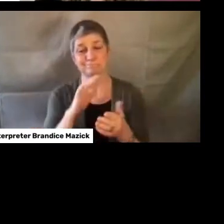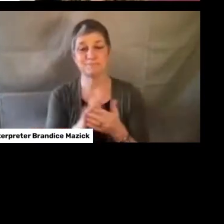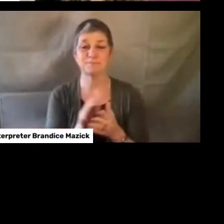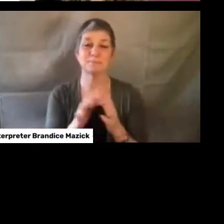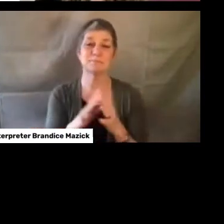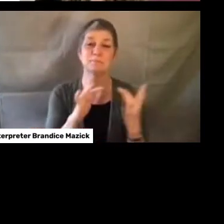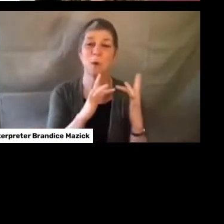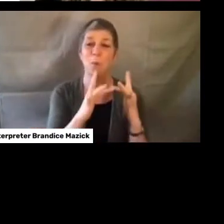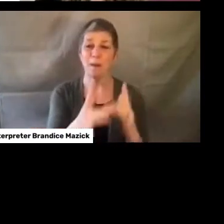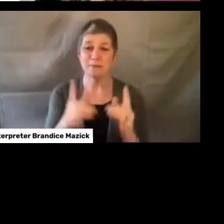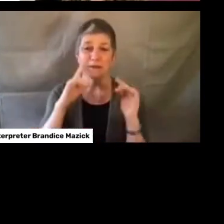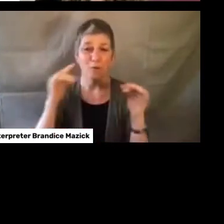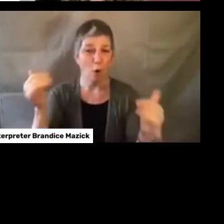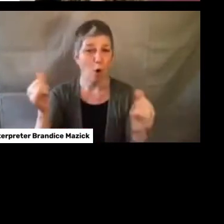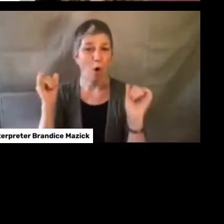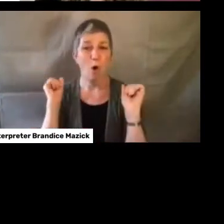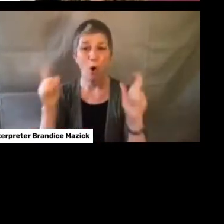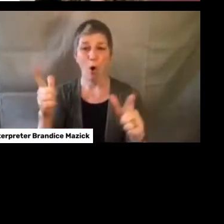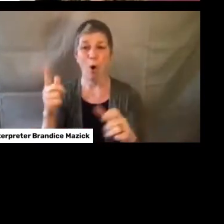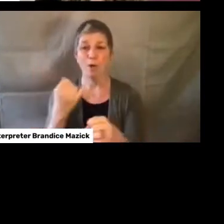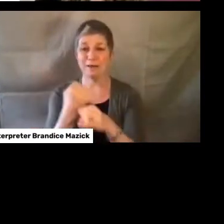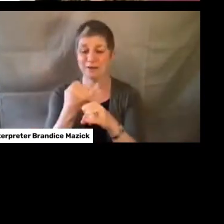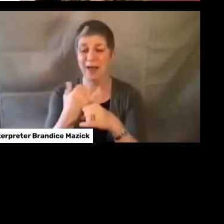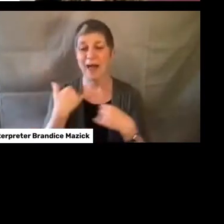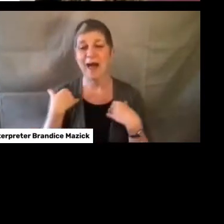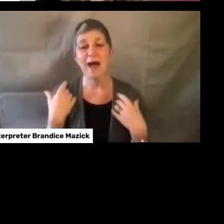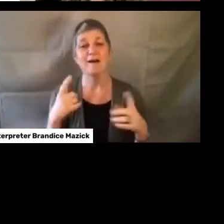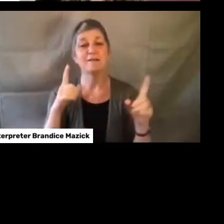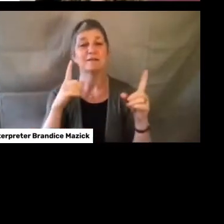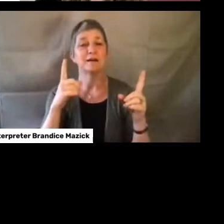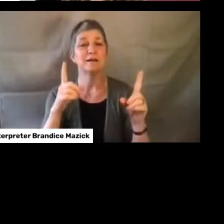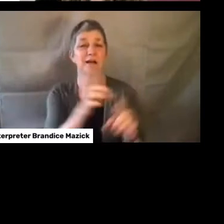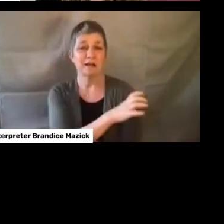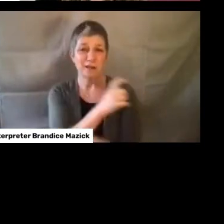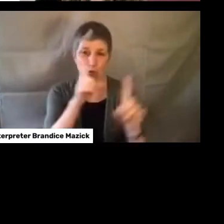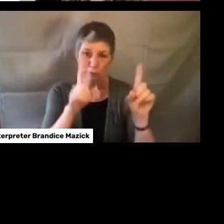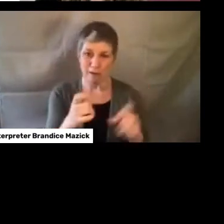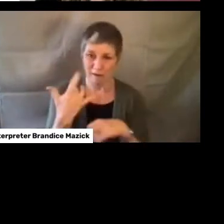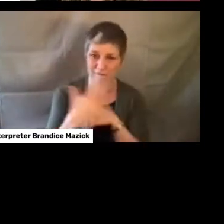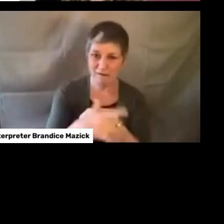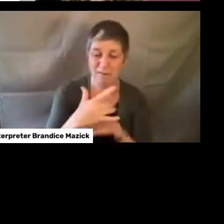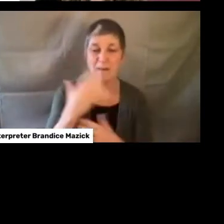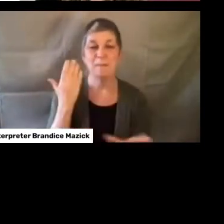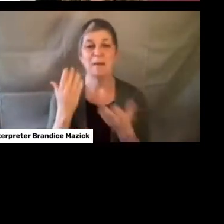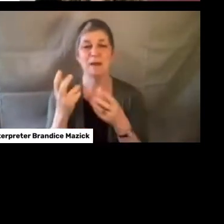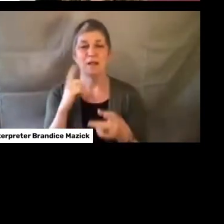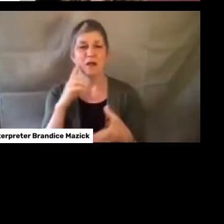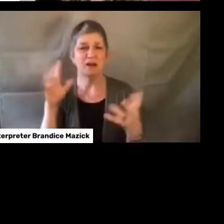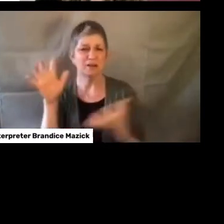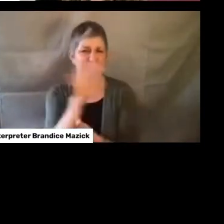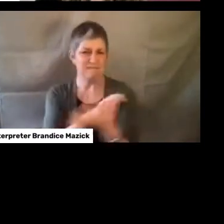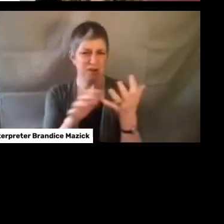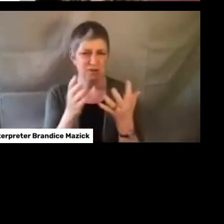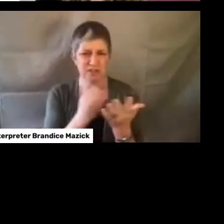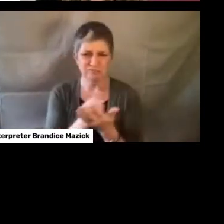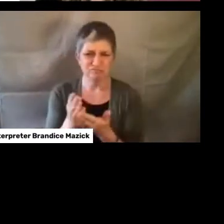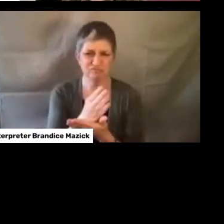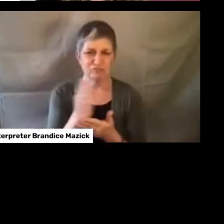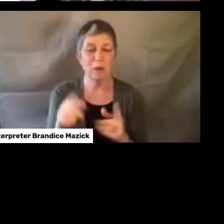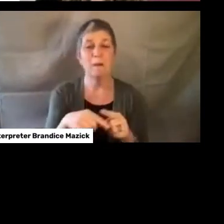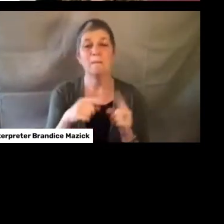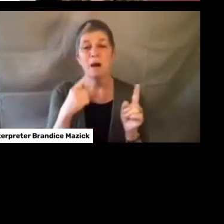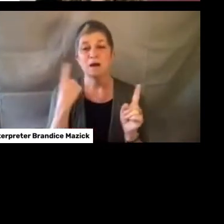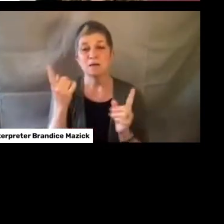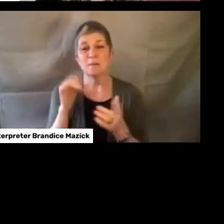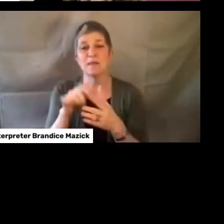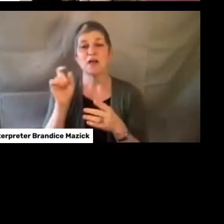Websites of all institutions have clinical trials that are available. Again, it might be hard to navigate, but it's definitely something